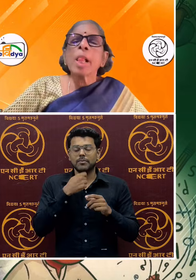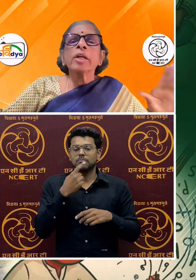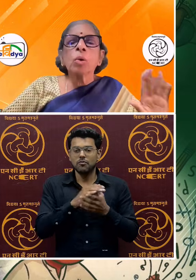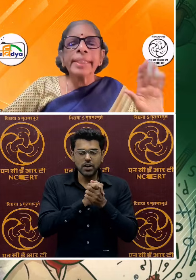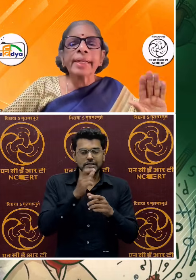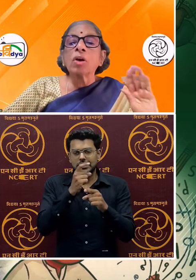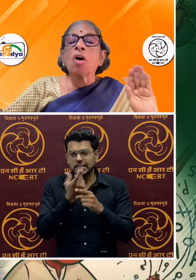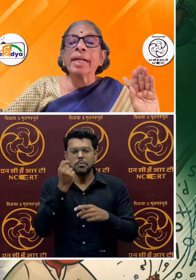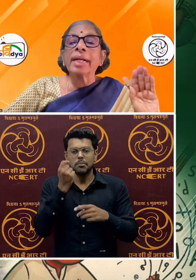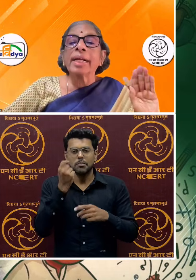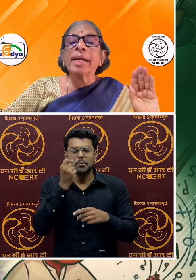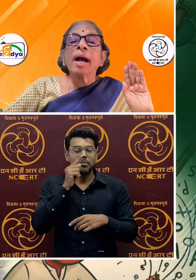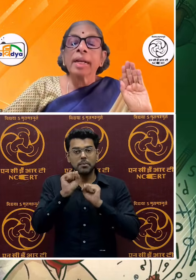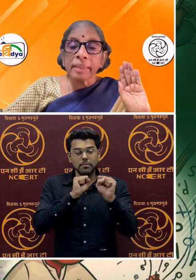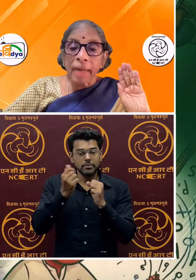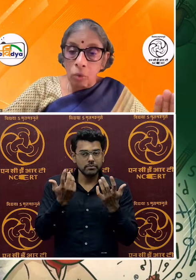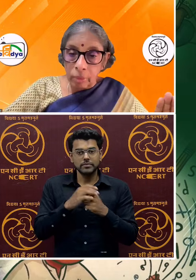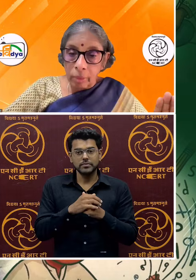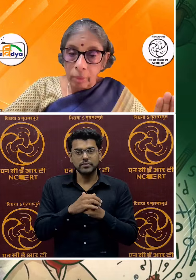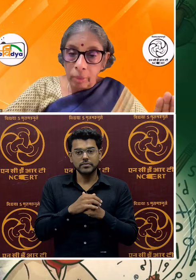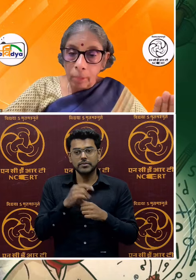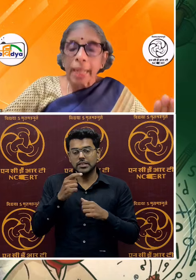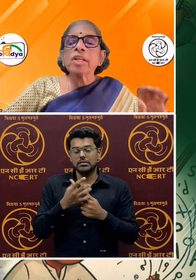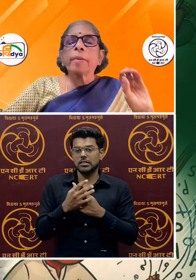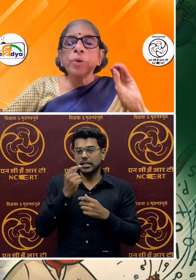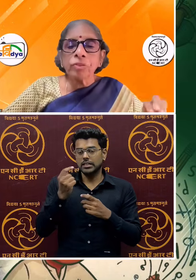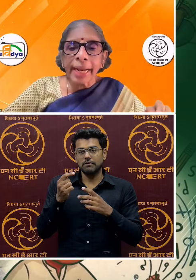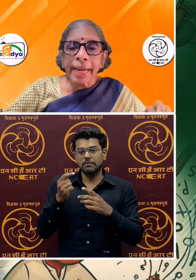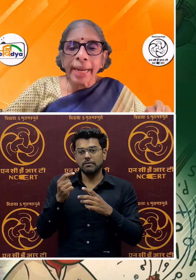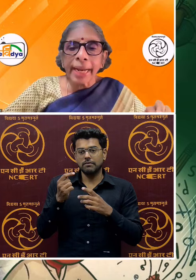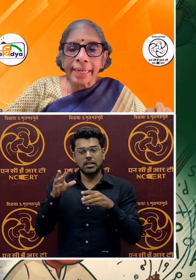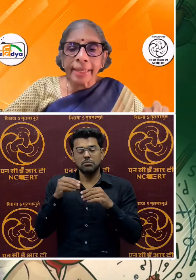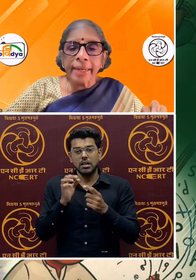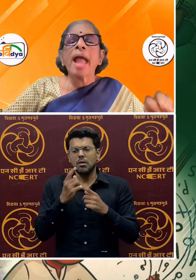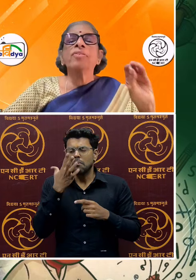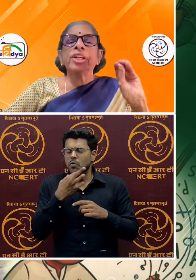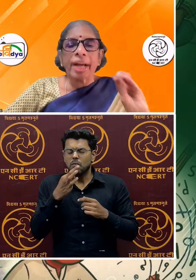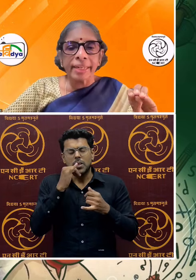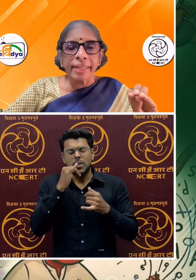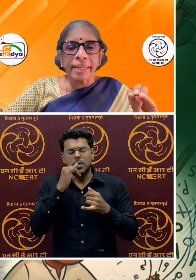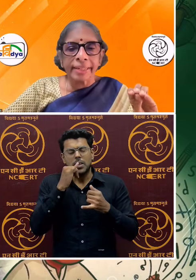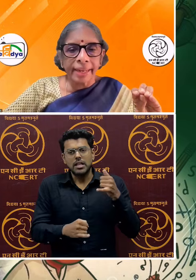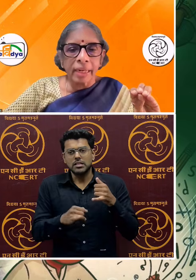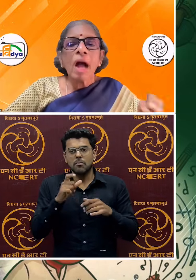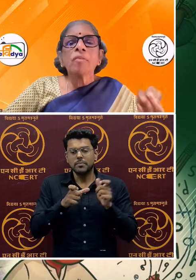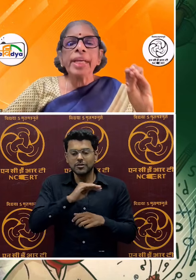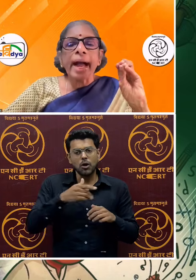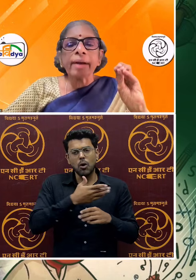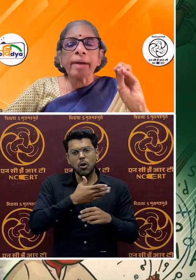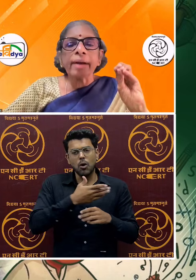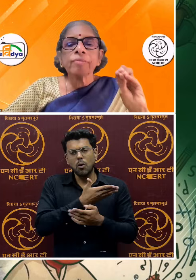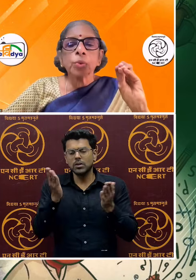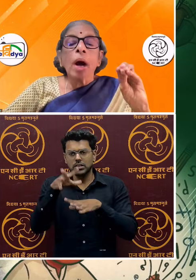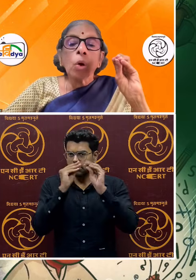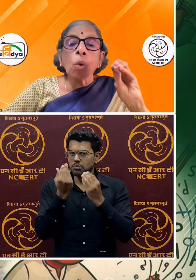parents, don't think you're on a dark road. There is a beautiful light at the end. Every child can learn.